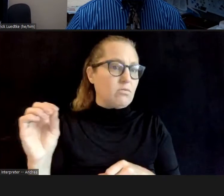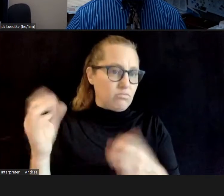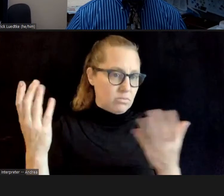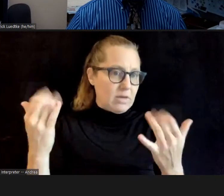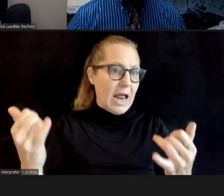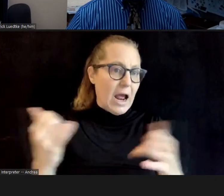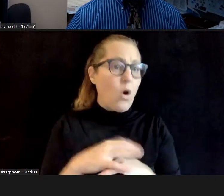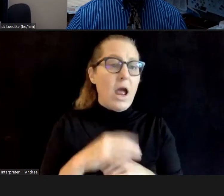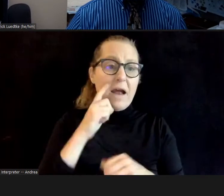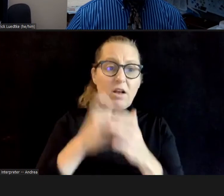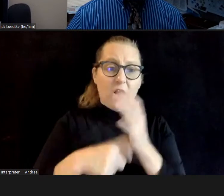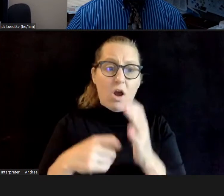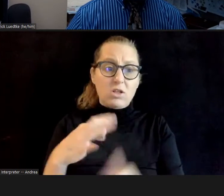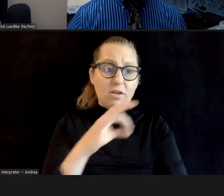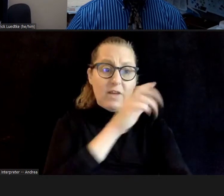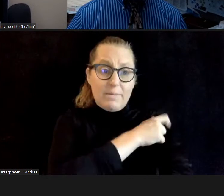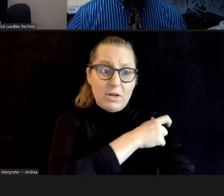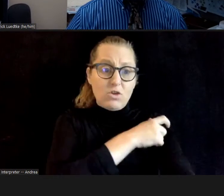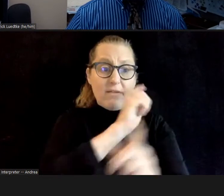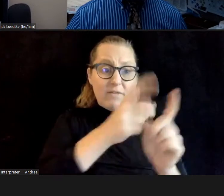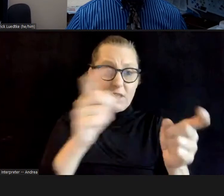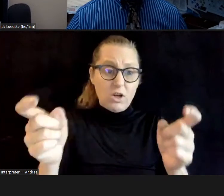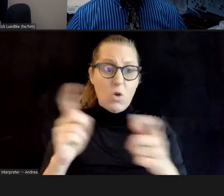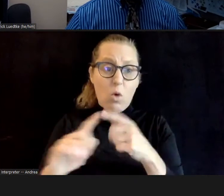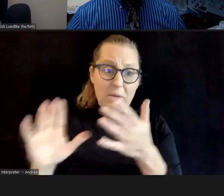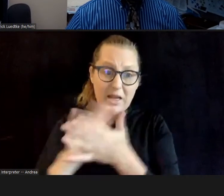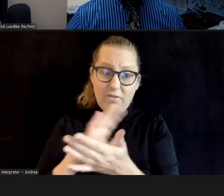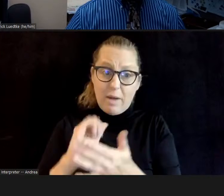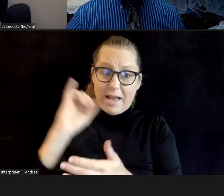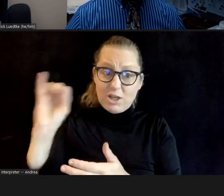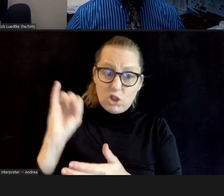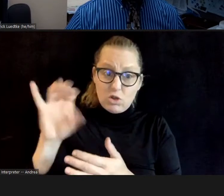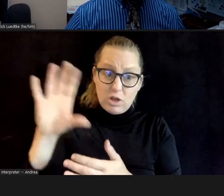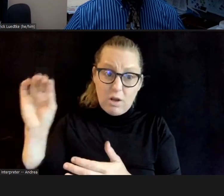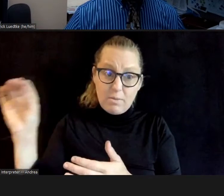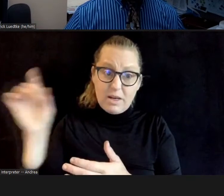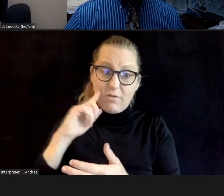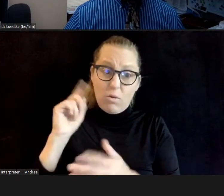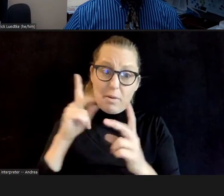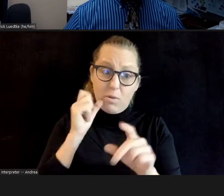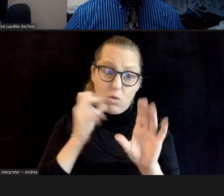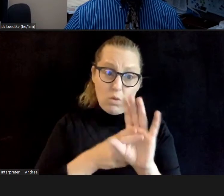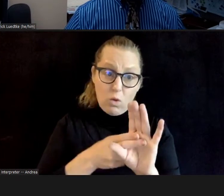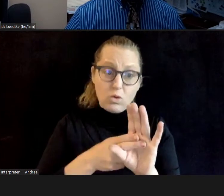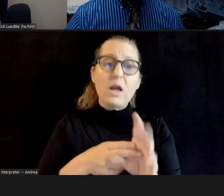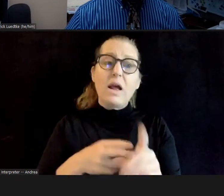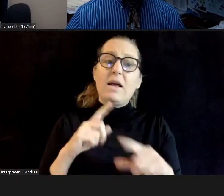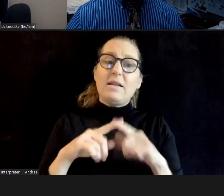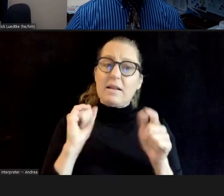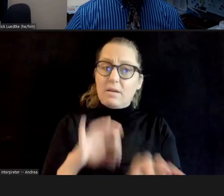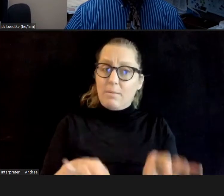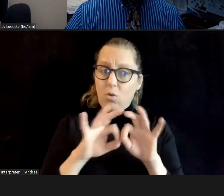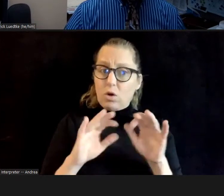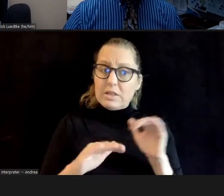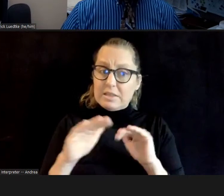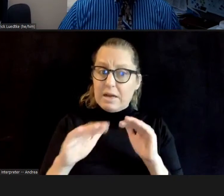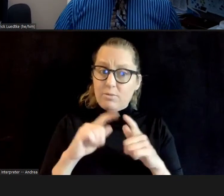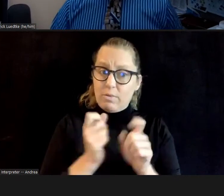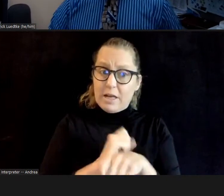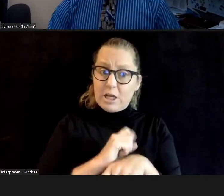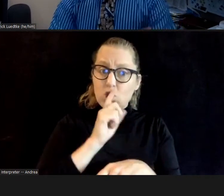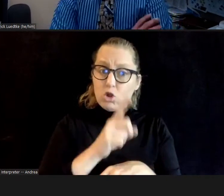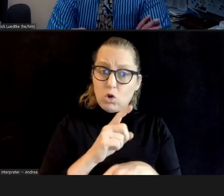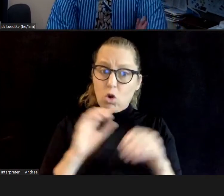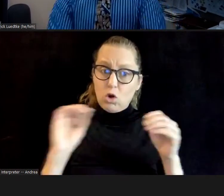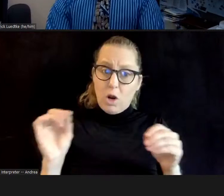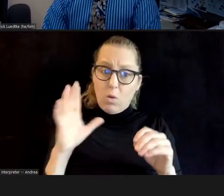of vaccines for monkeypox shall be covered by insurers for their enrollees. This is an important step to ensure that no one